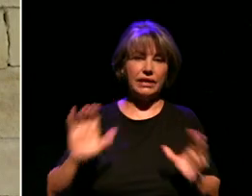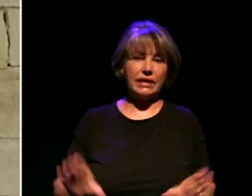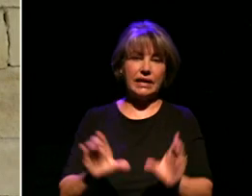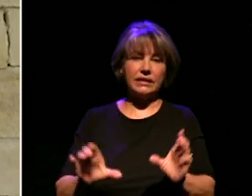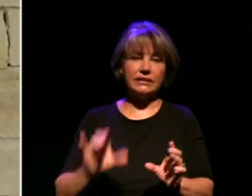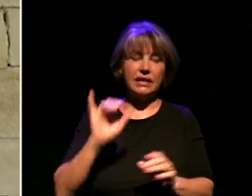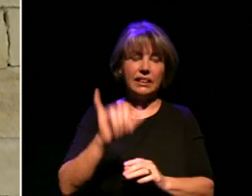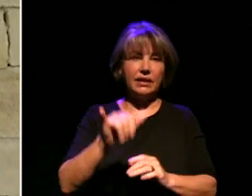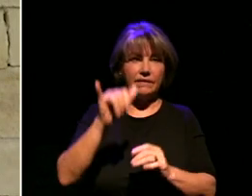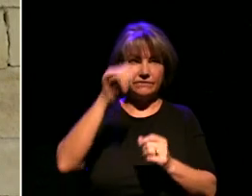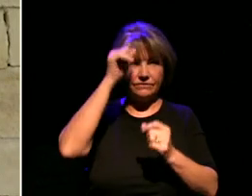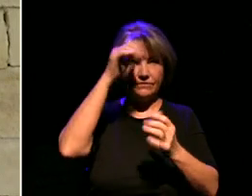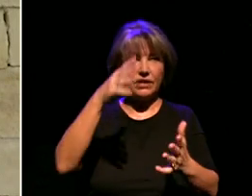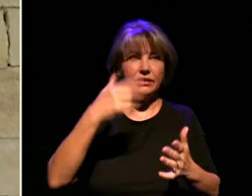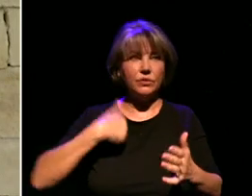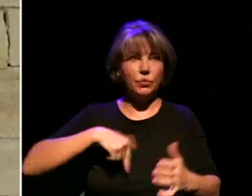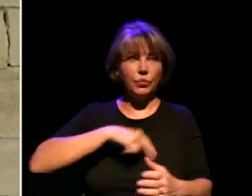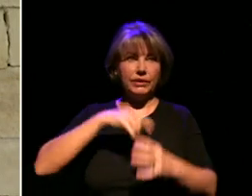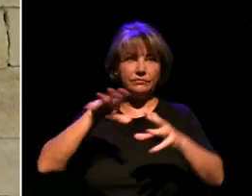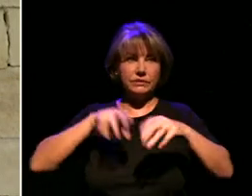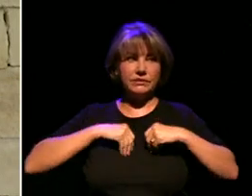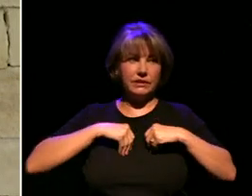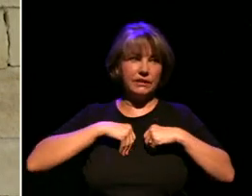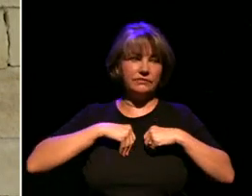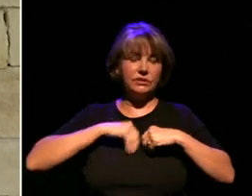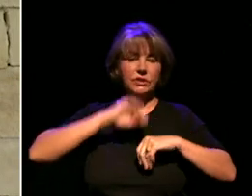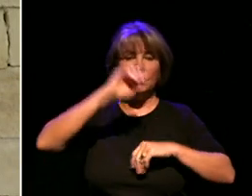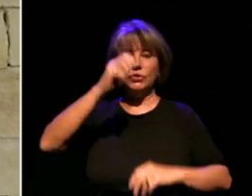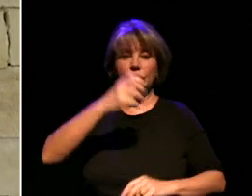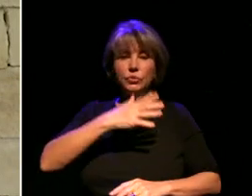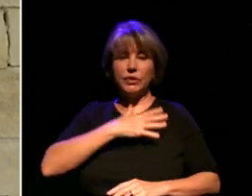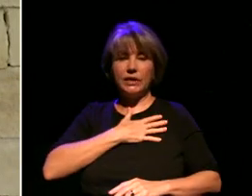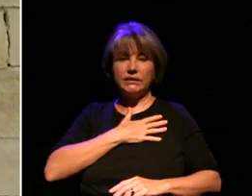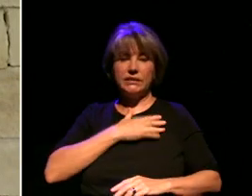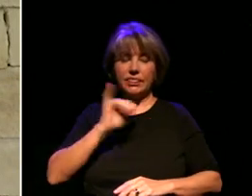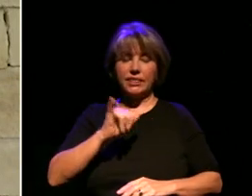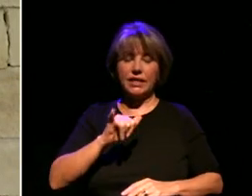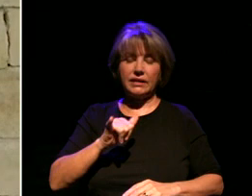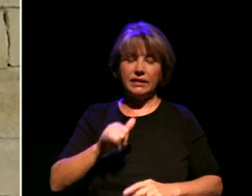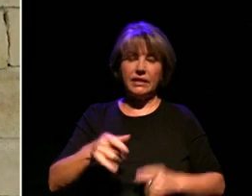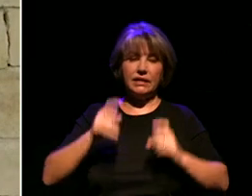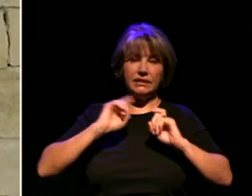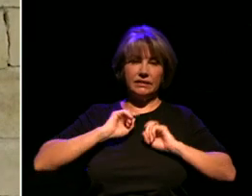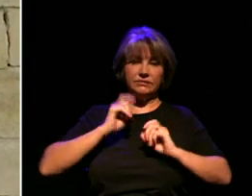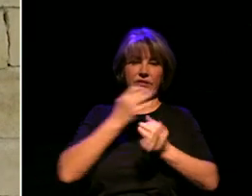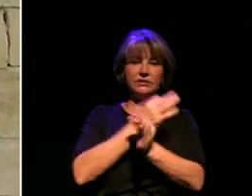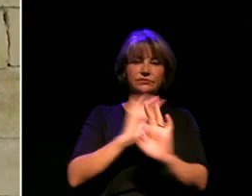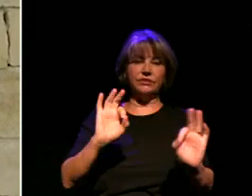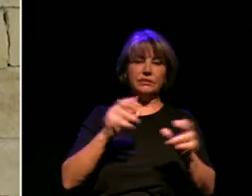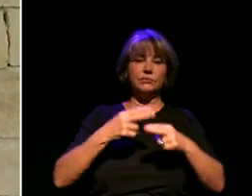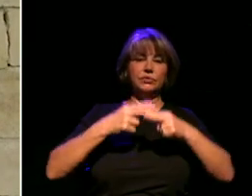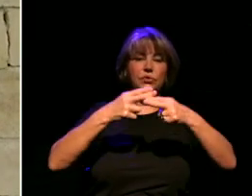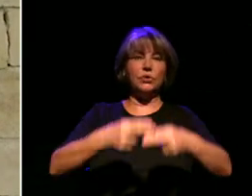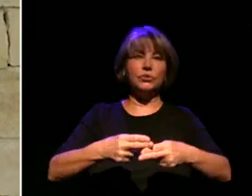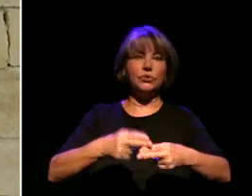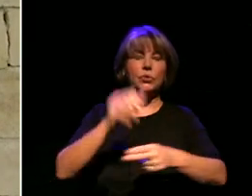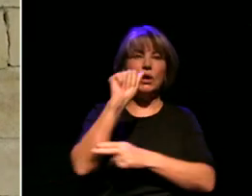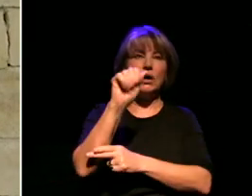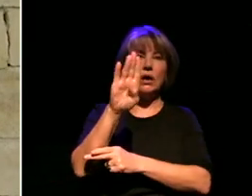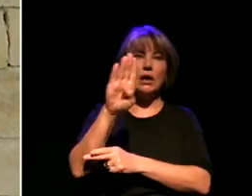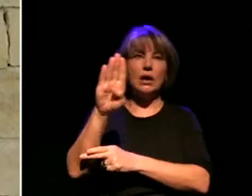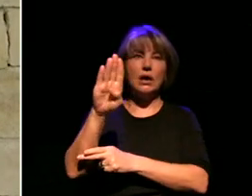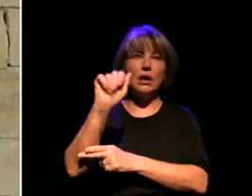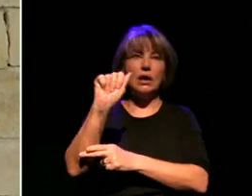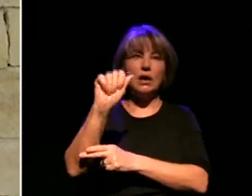that we have received grace, which allows us the freedom to call you Abba, Father, that